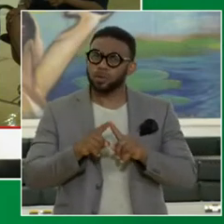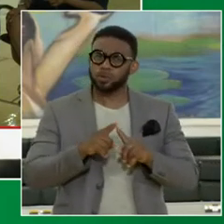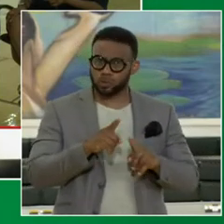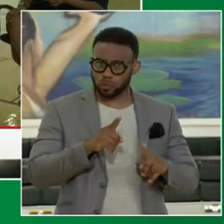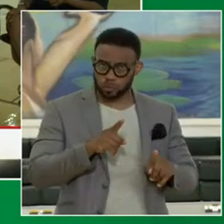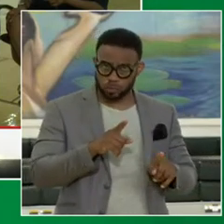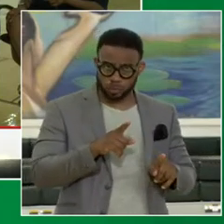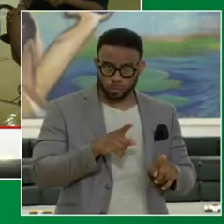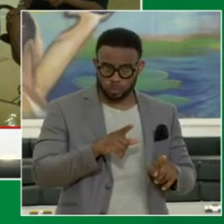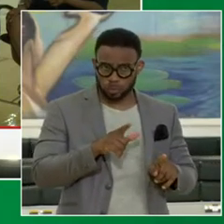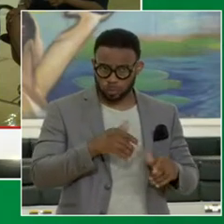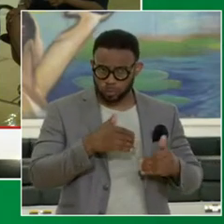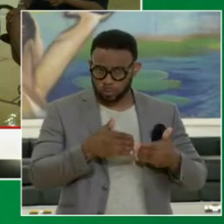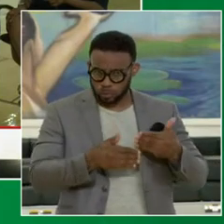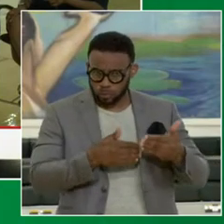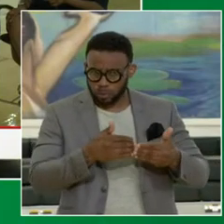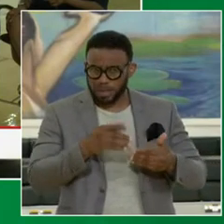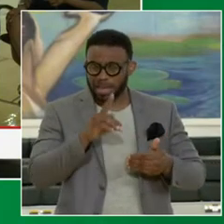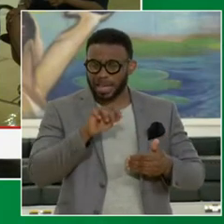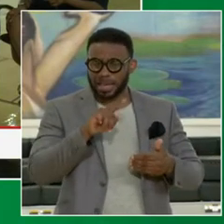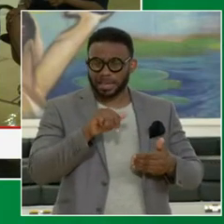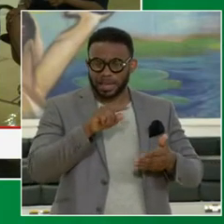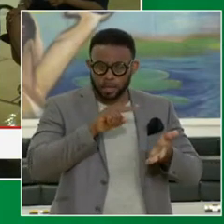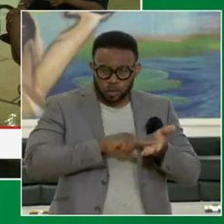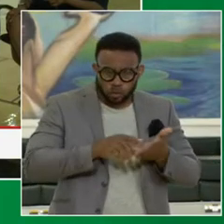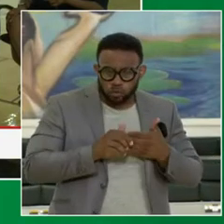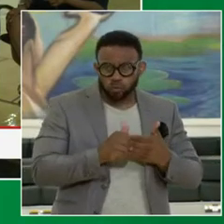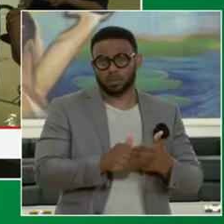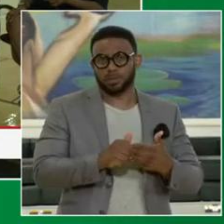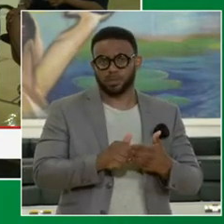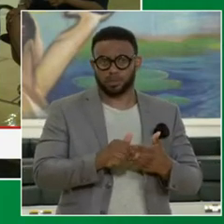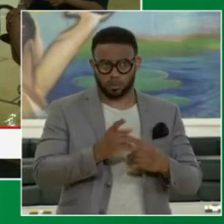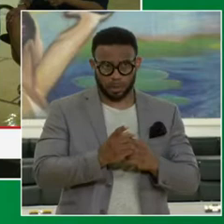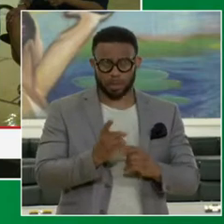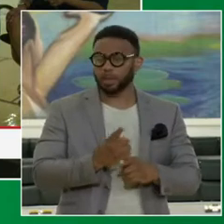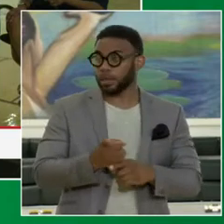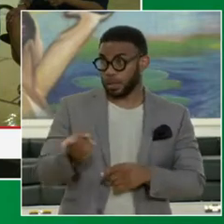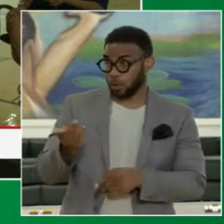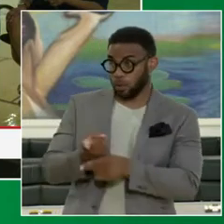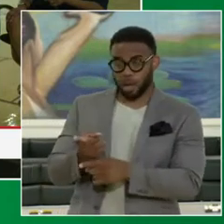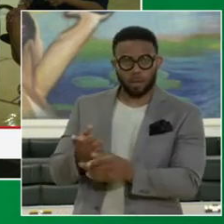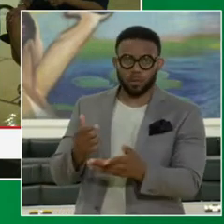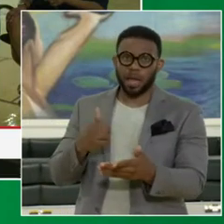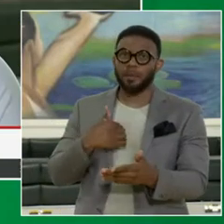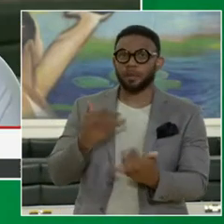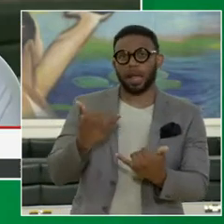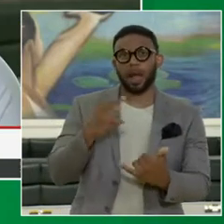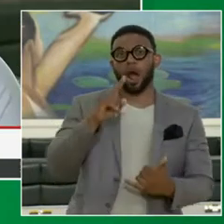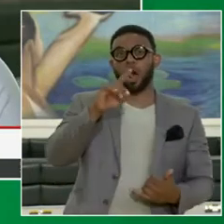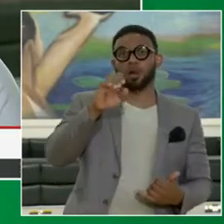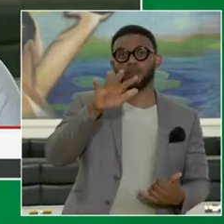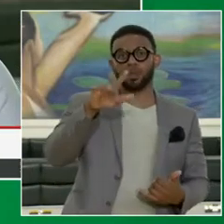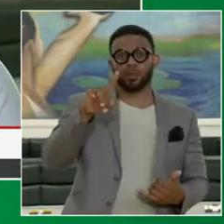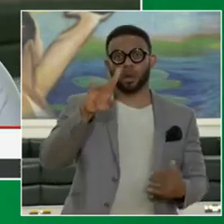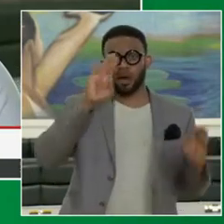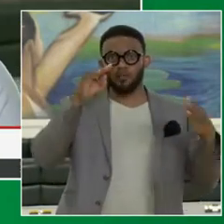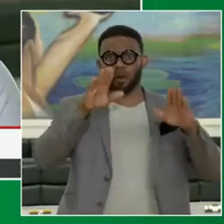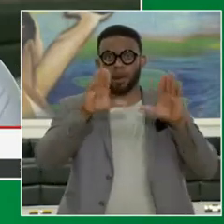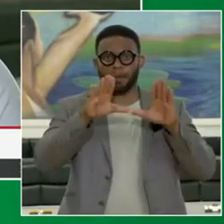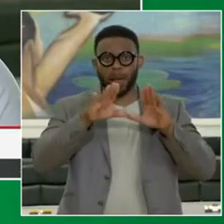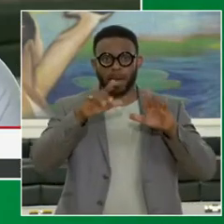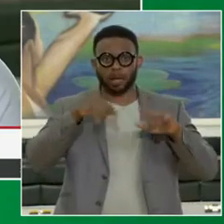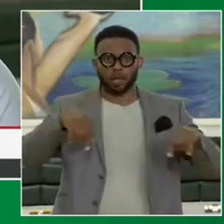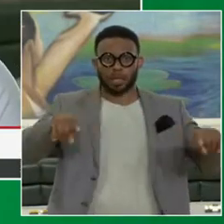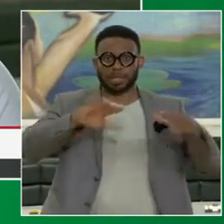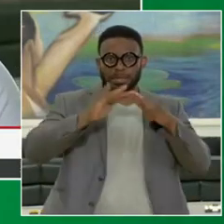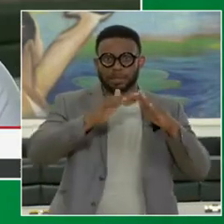going about it in a very data-driven way. Yes. So we have 151 focus blocks, but